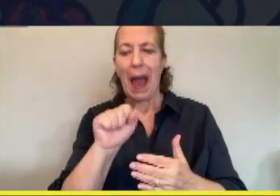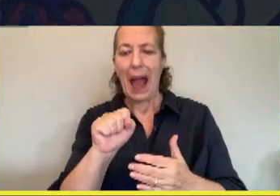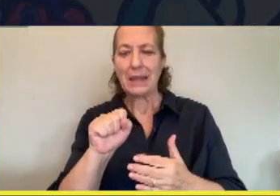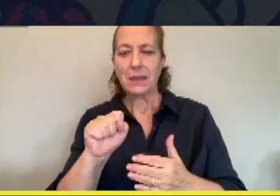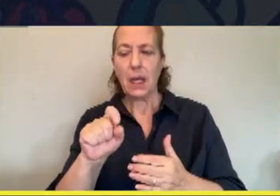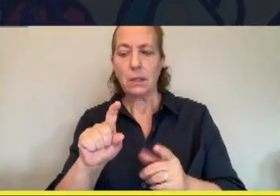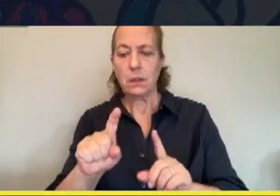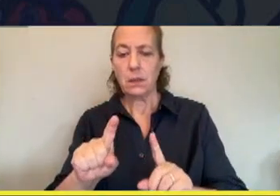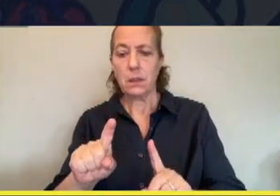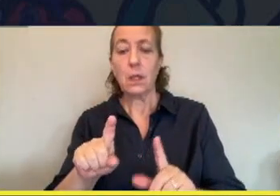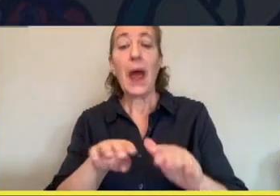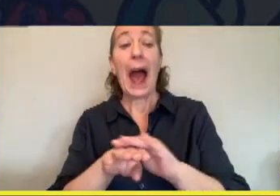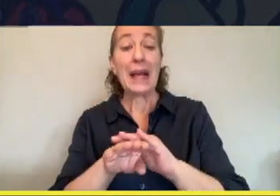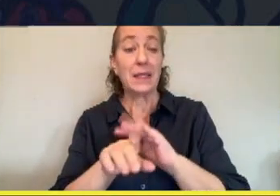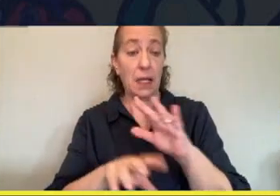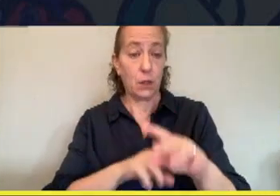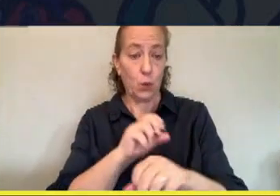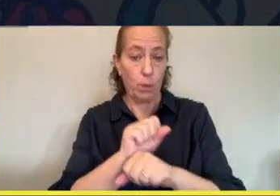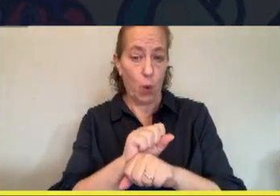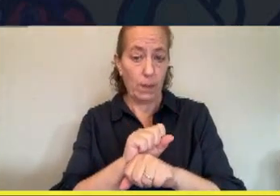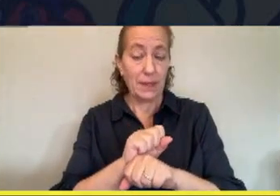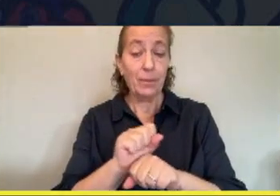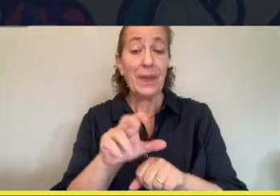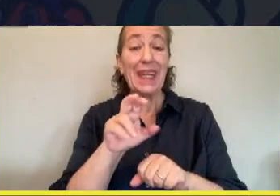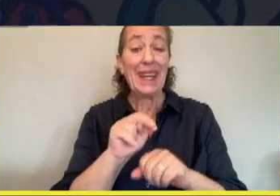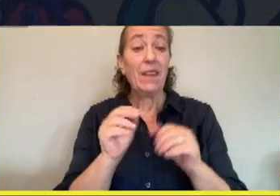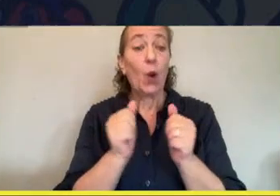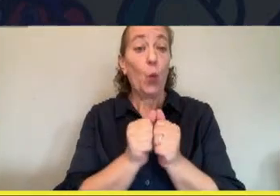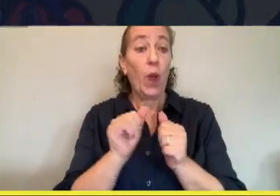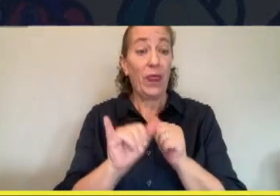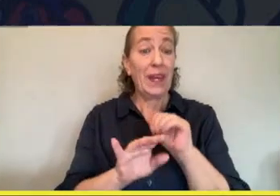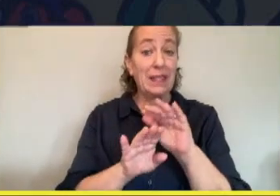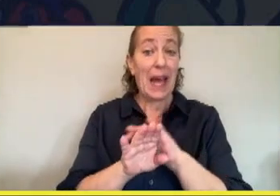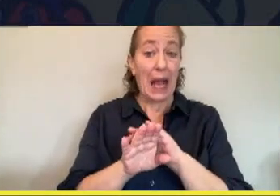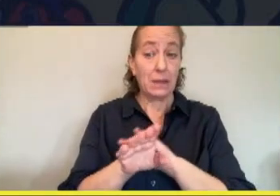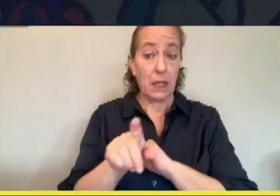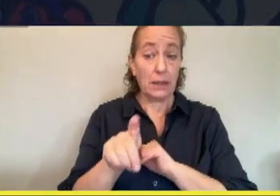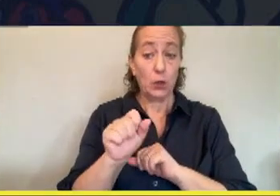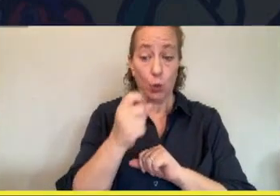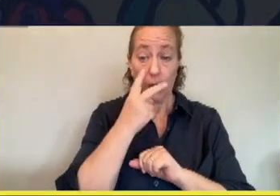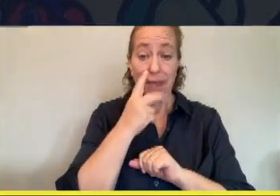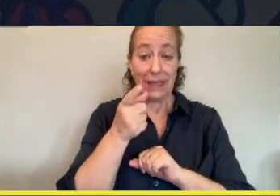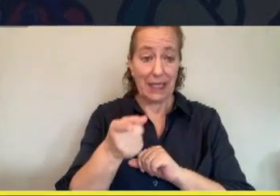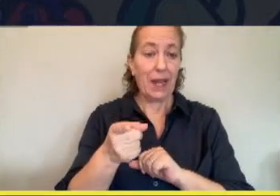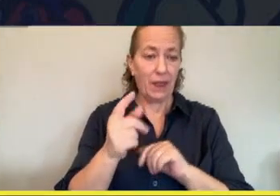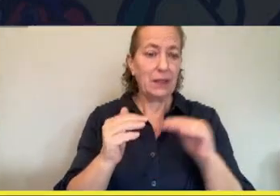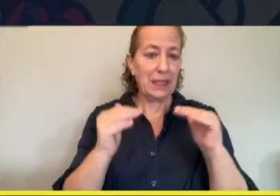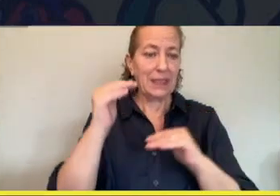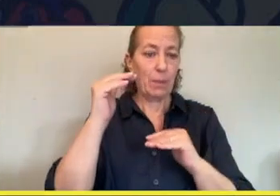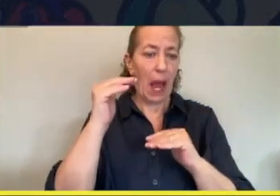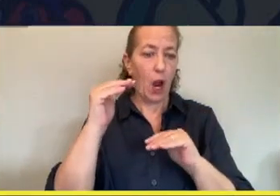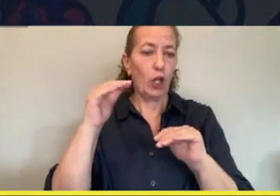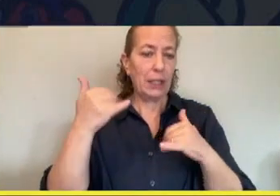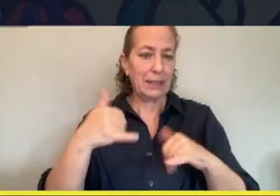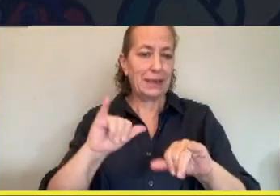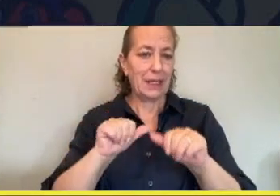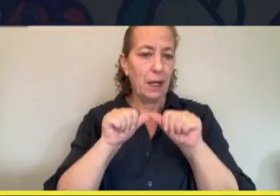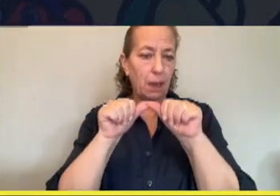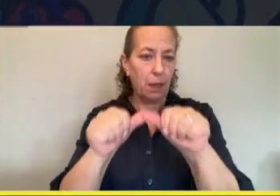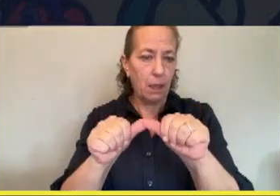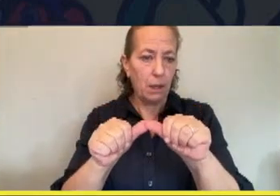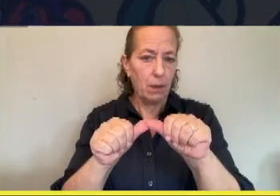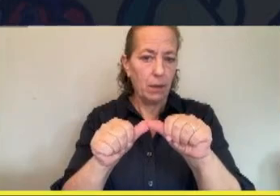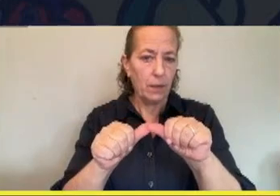And again, even with this access, you can still see that this disparity persisted, and they were all statistically